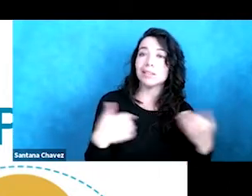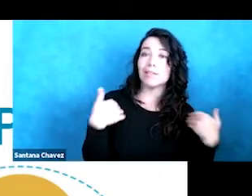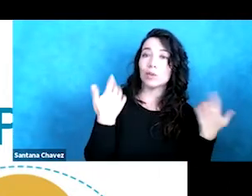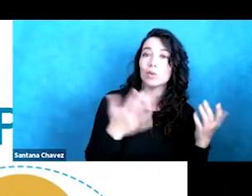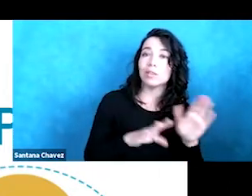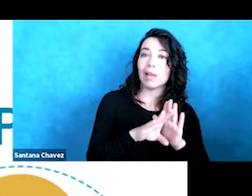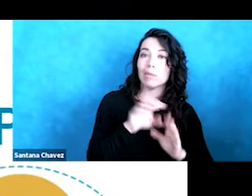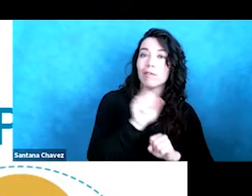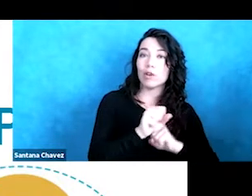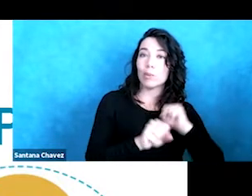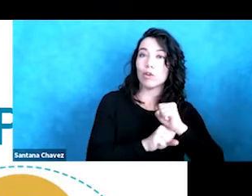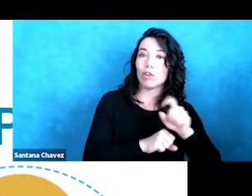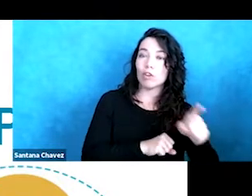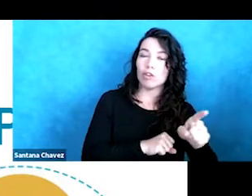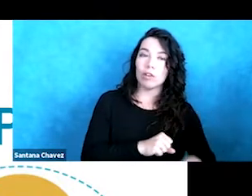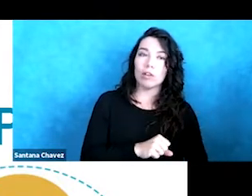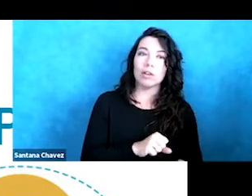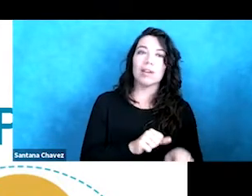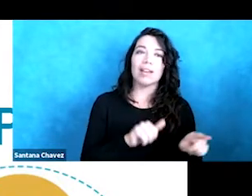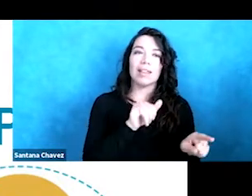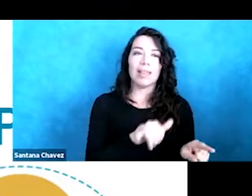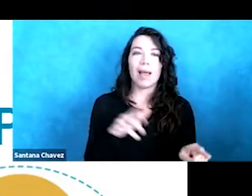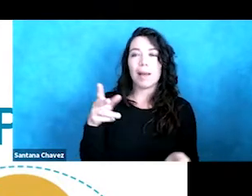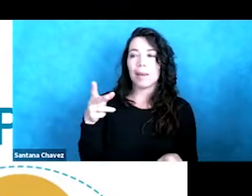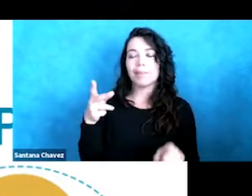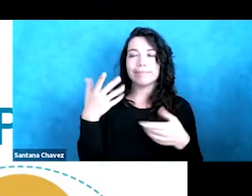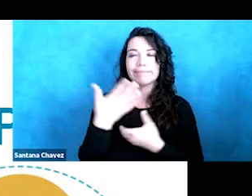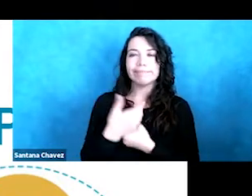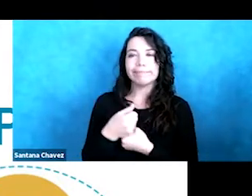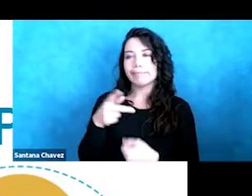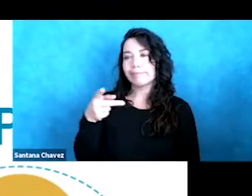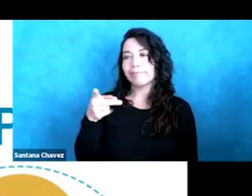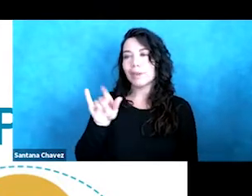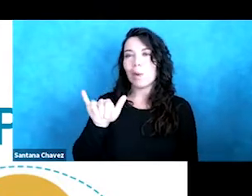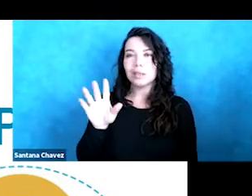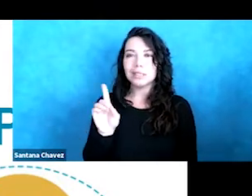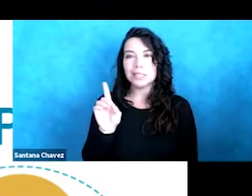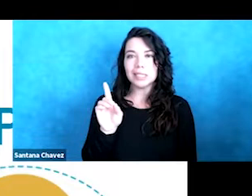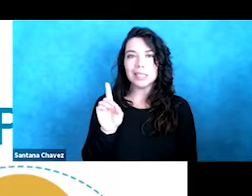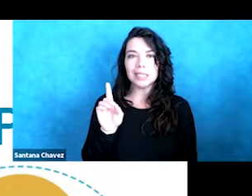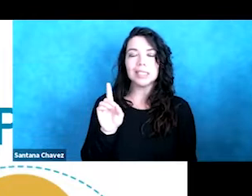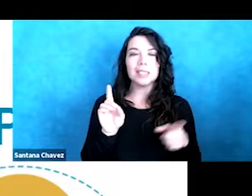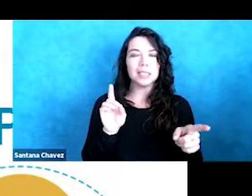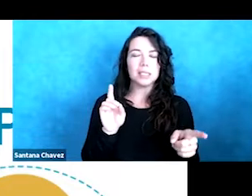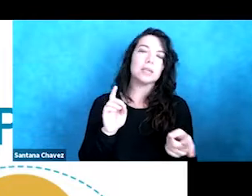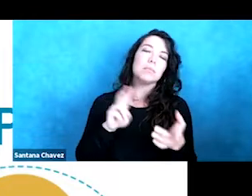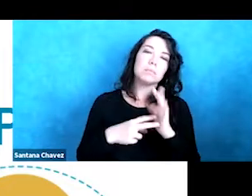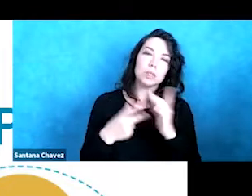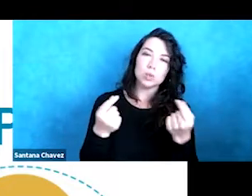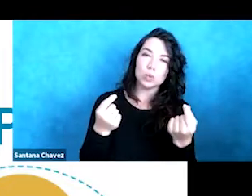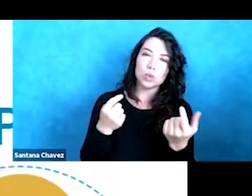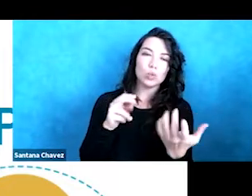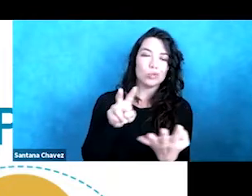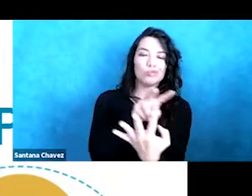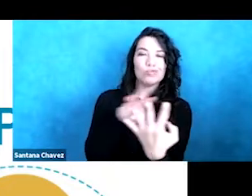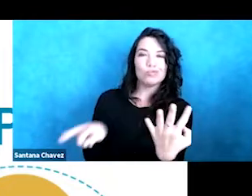know, applying the PYD lens to mental health and psychosocial support involves looking at the 4 domains